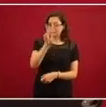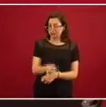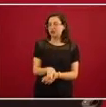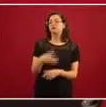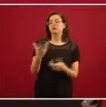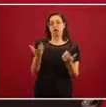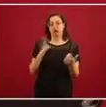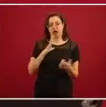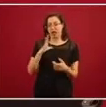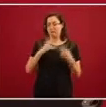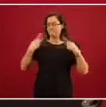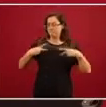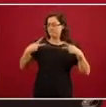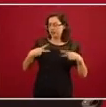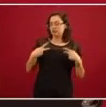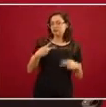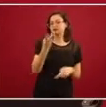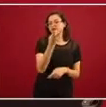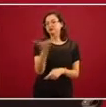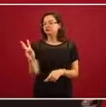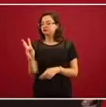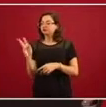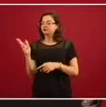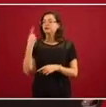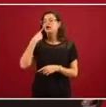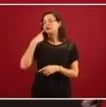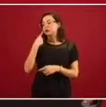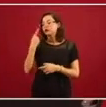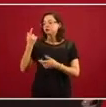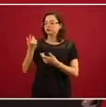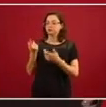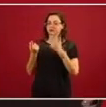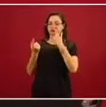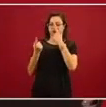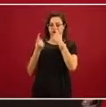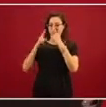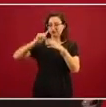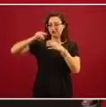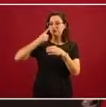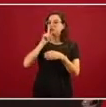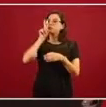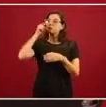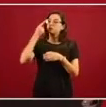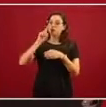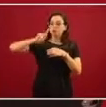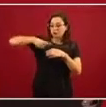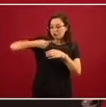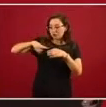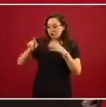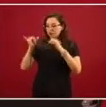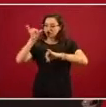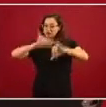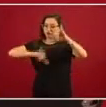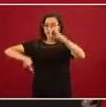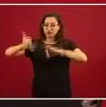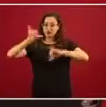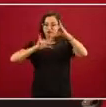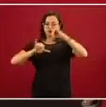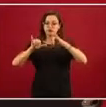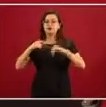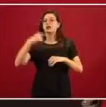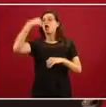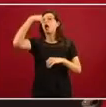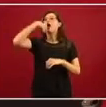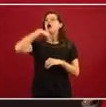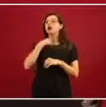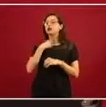cases, there could be a person who has the infection and the infection is proved through a laboratory test that